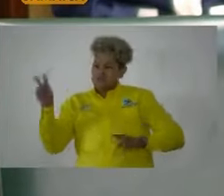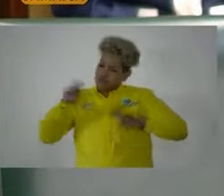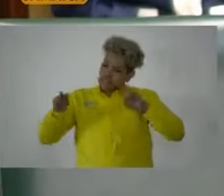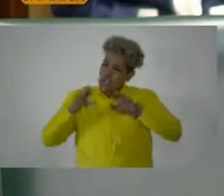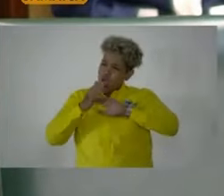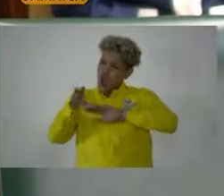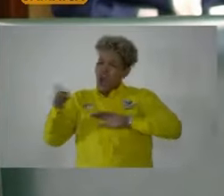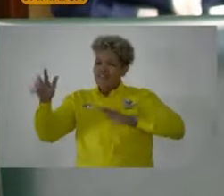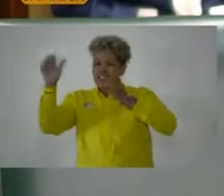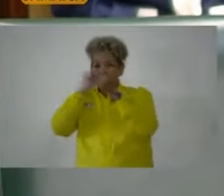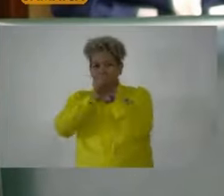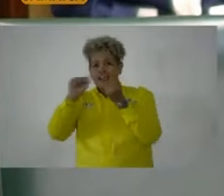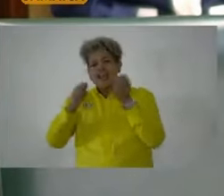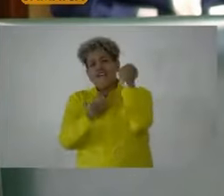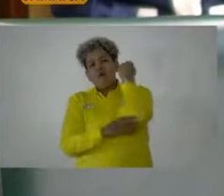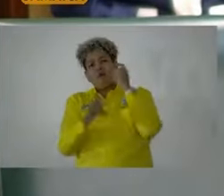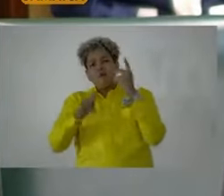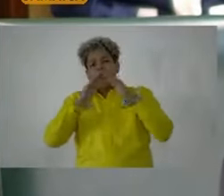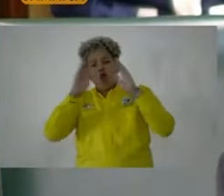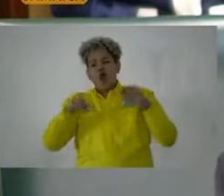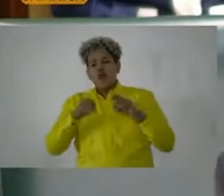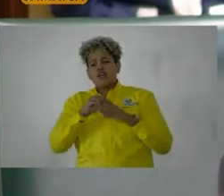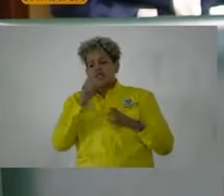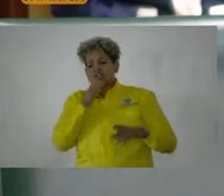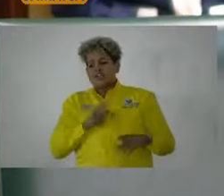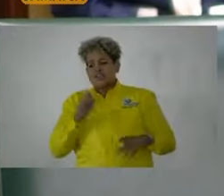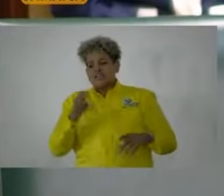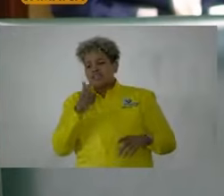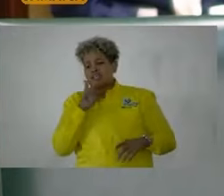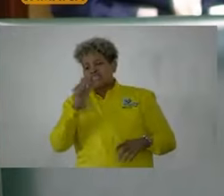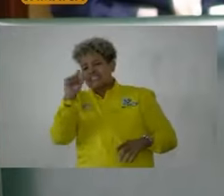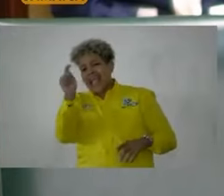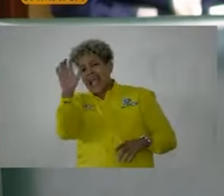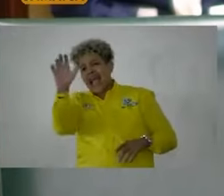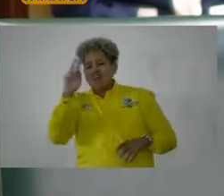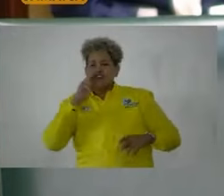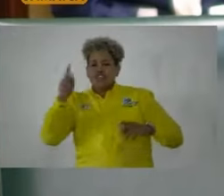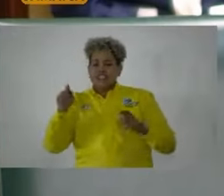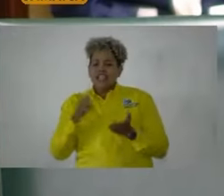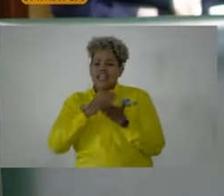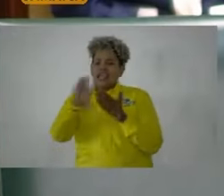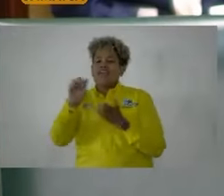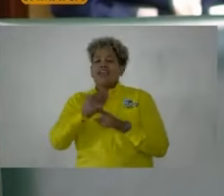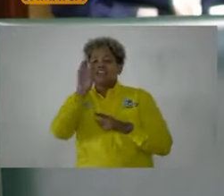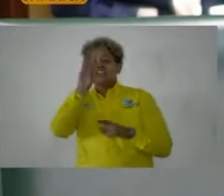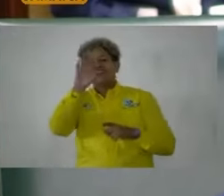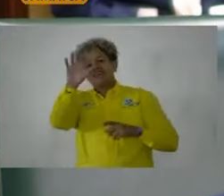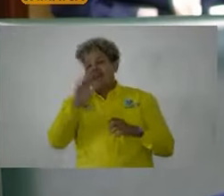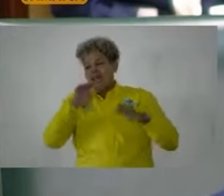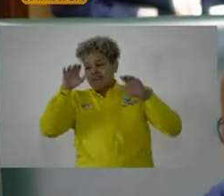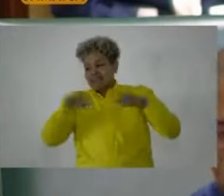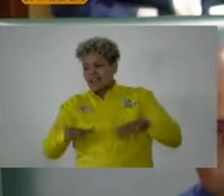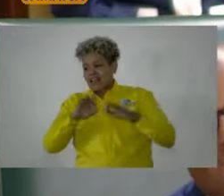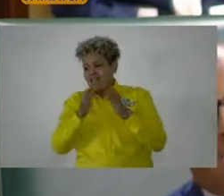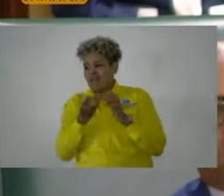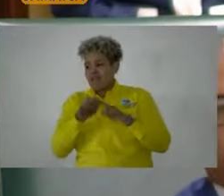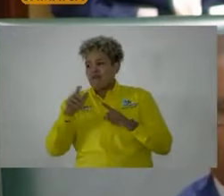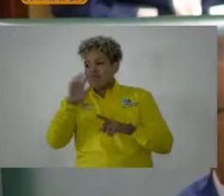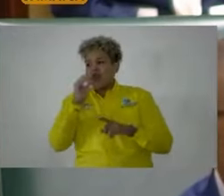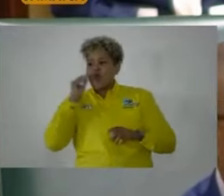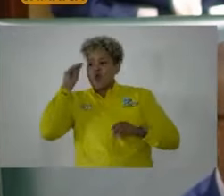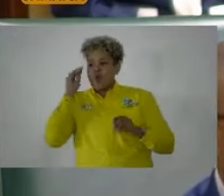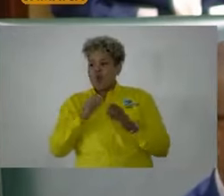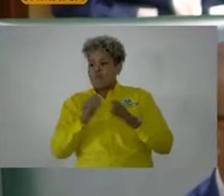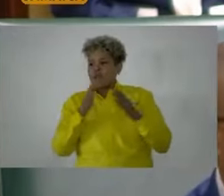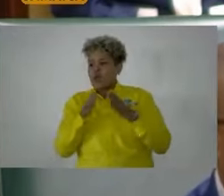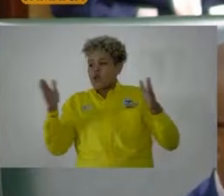the demolition of poor people's houses in Clifton and St. Catherine, and sought to evict 65 settled families from their homes in the